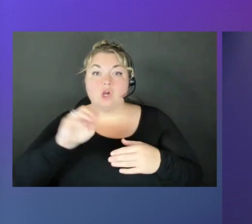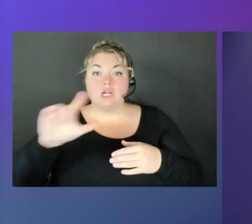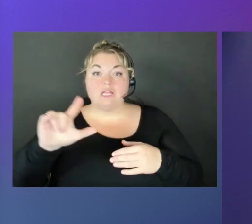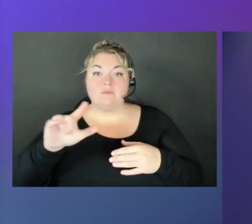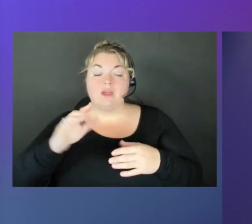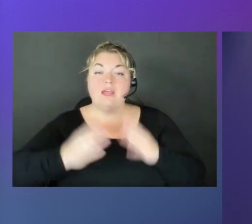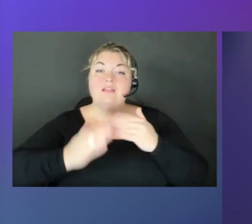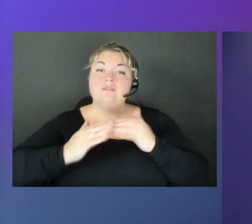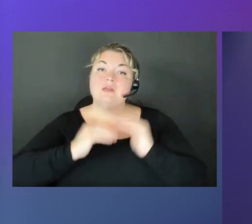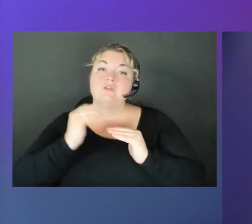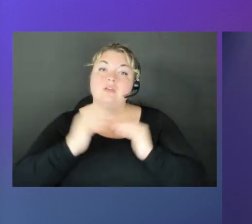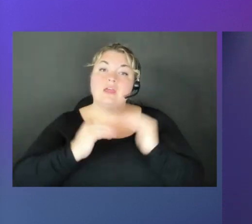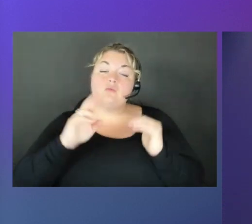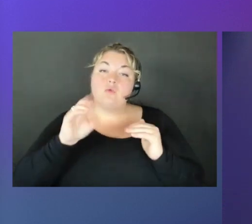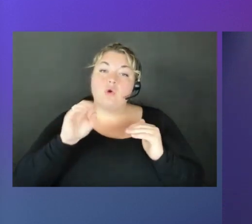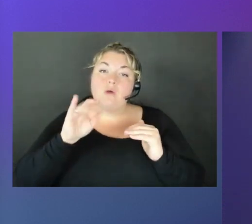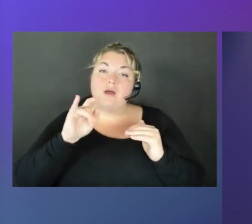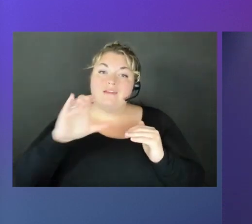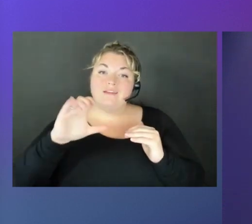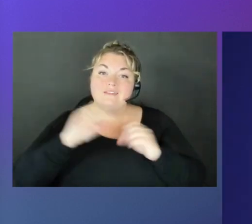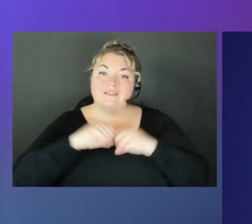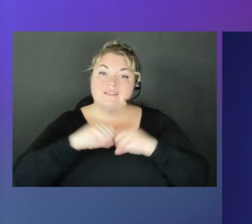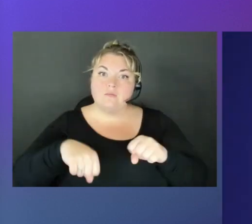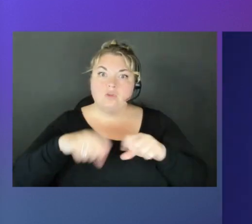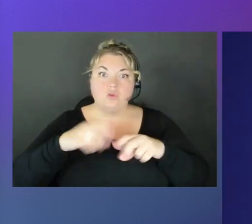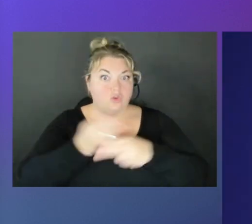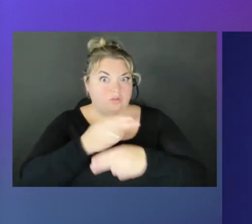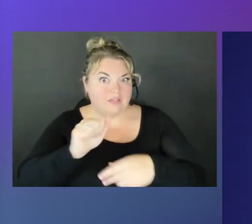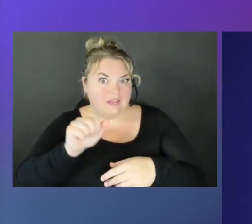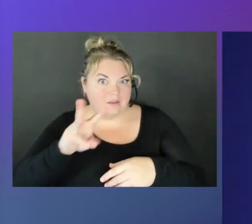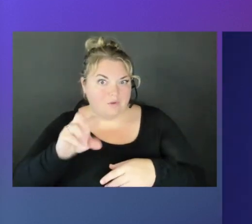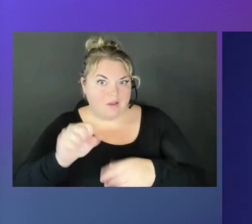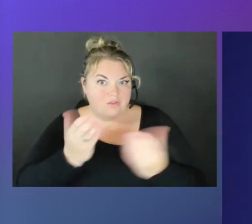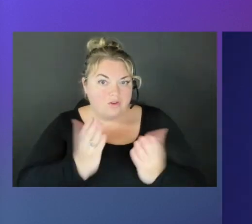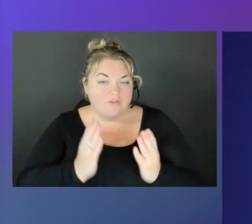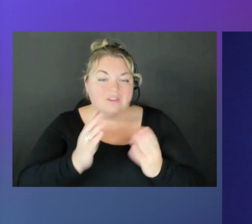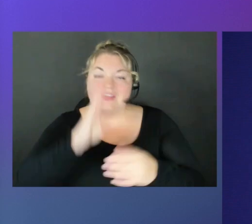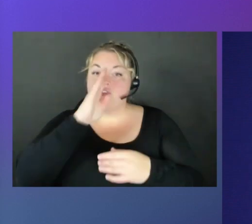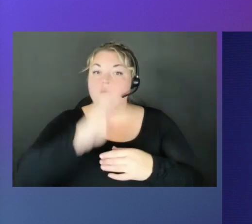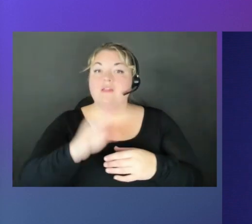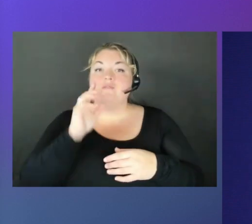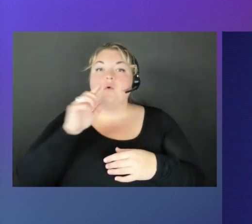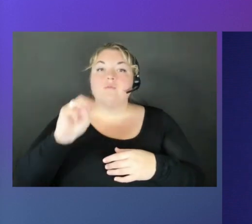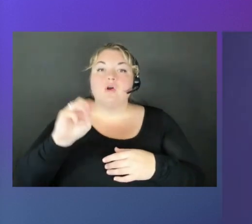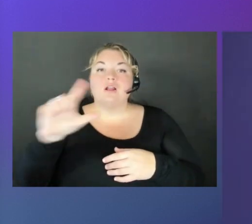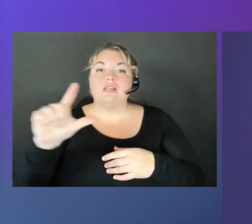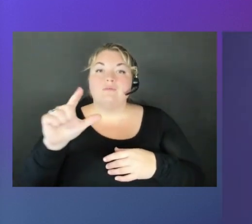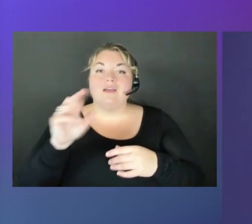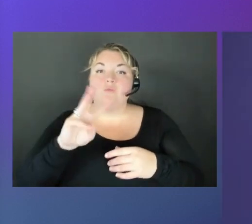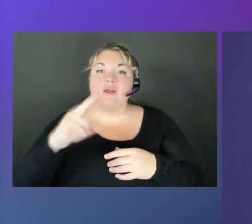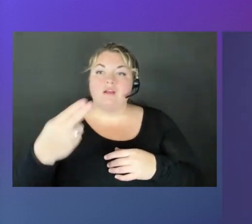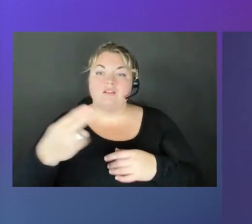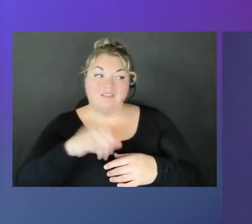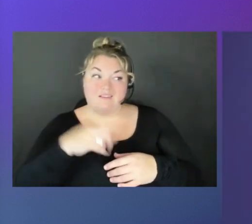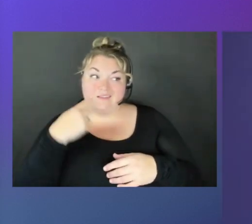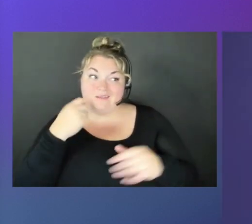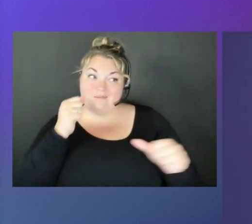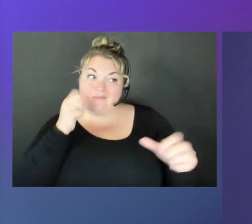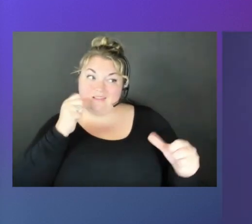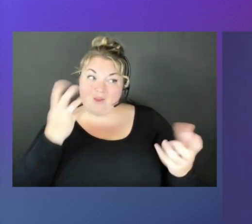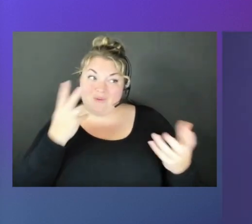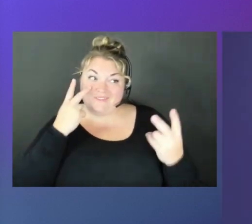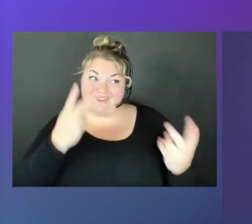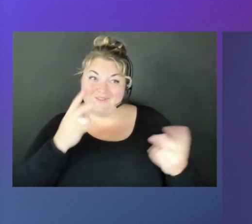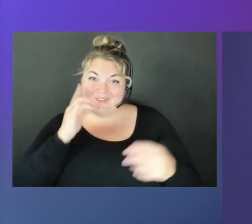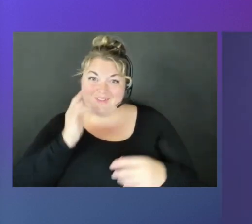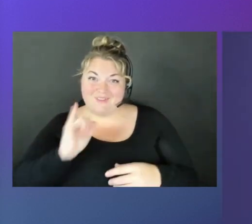robotic system on AWS servers, which are actually deployed directly in Mercado Libre's warehouses. That sounds amazing. I would love to see what this video looked